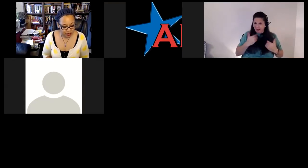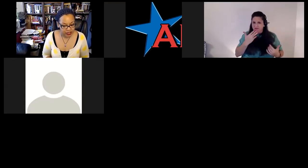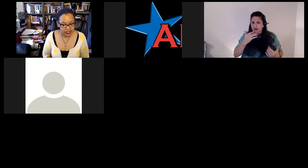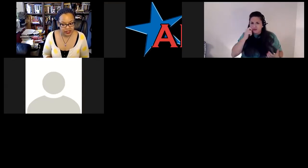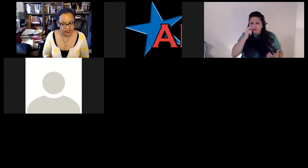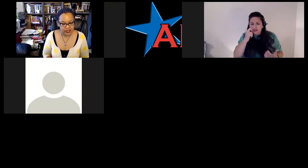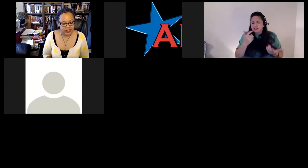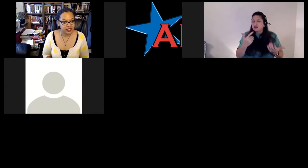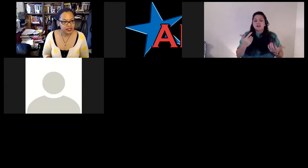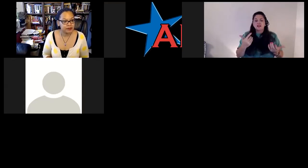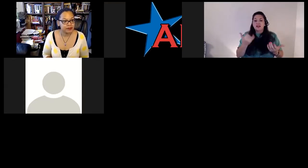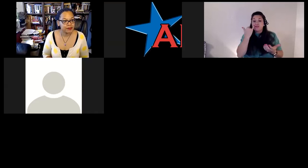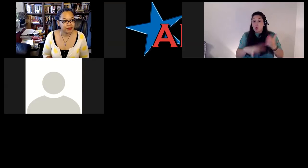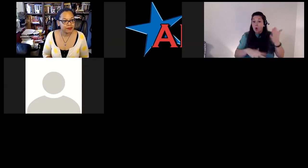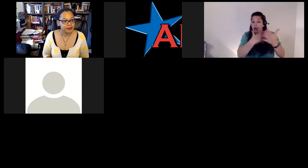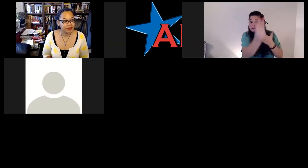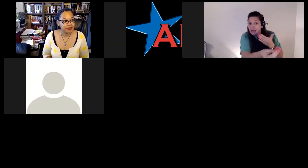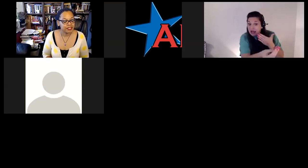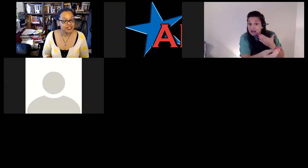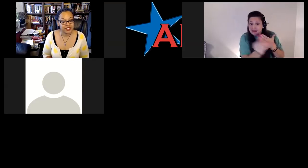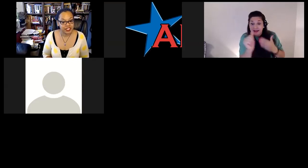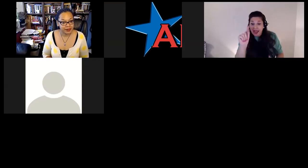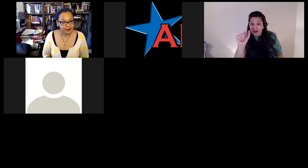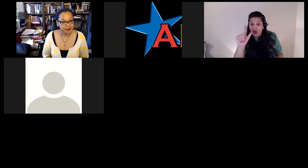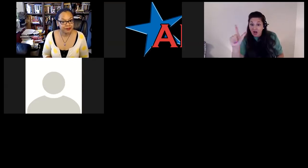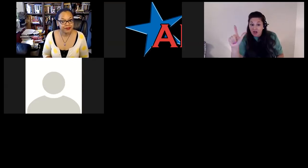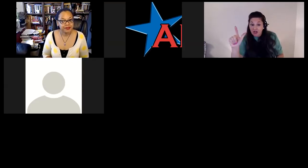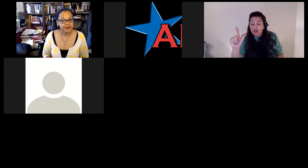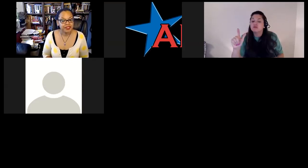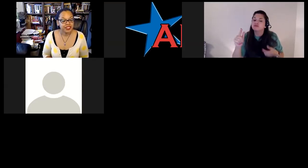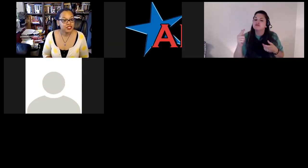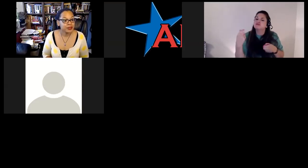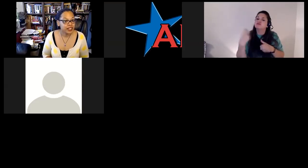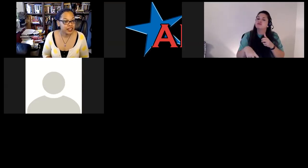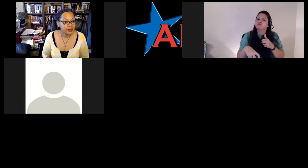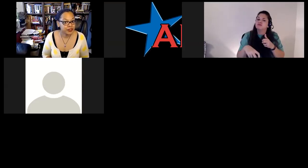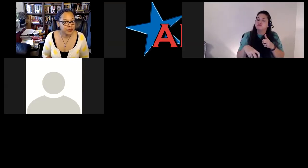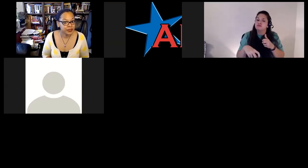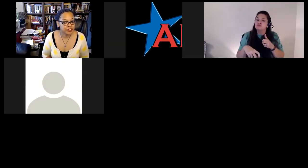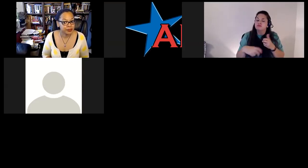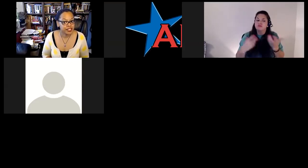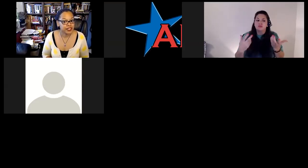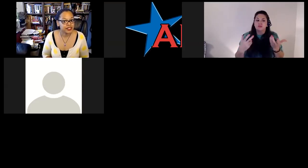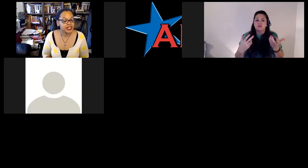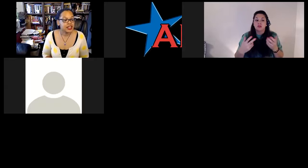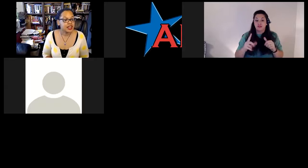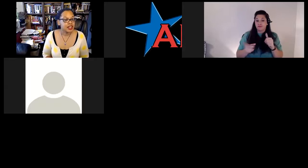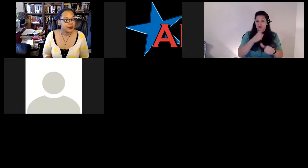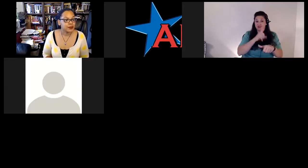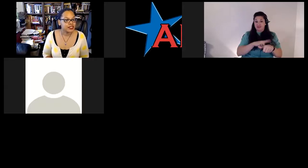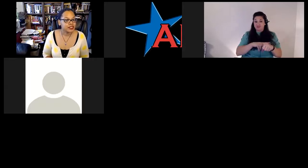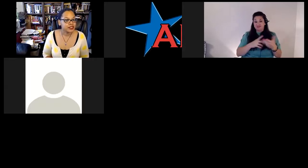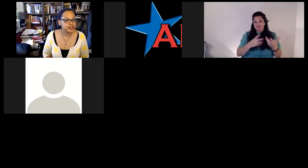all is an undertaking. And so when I first went out to the playground,